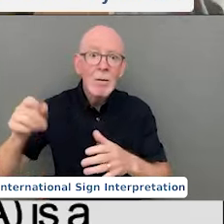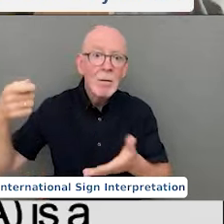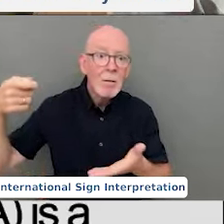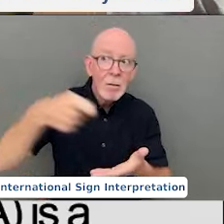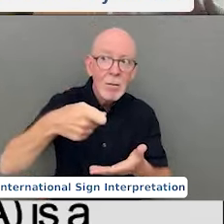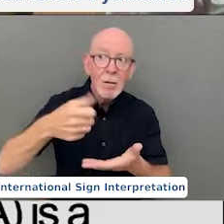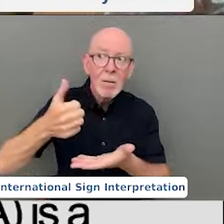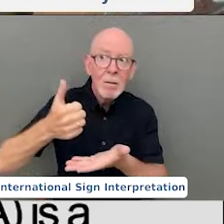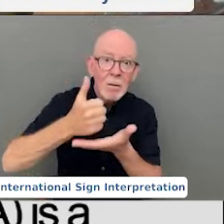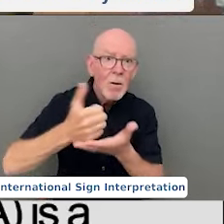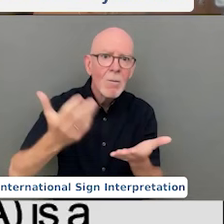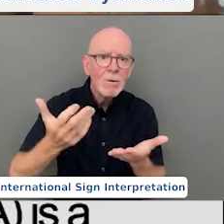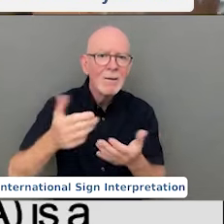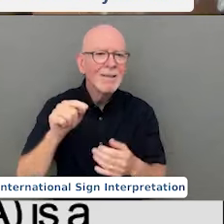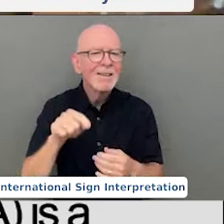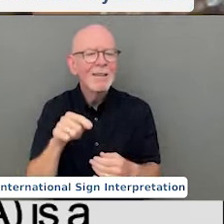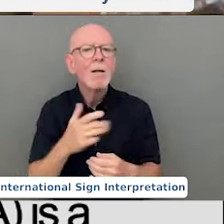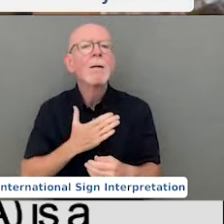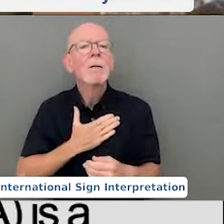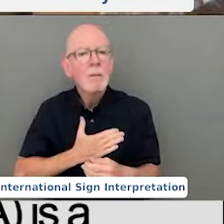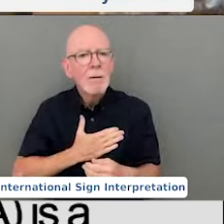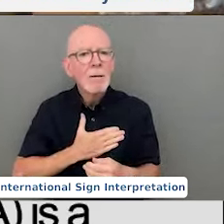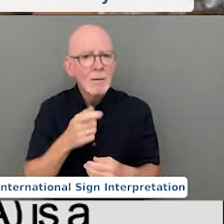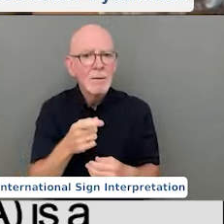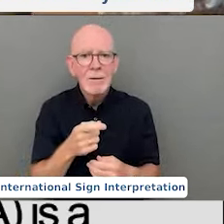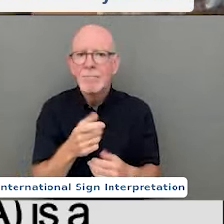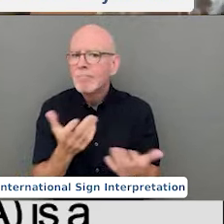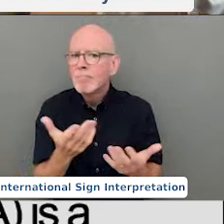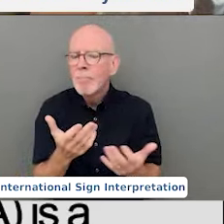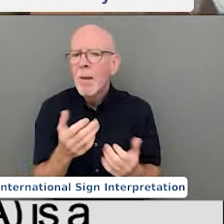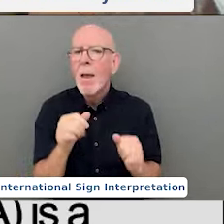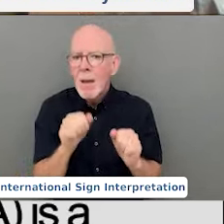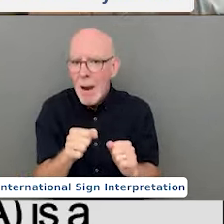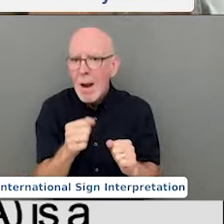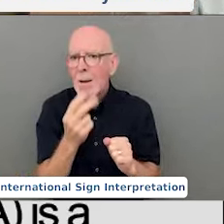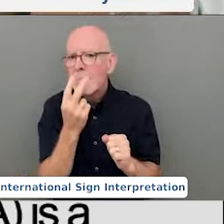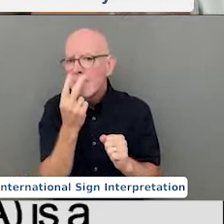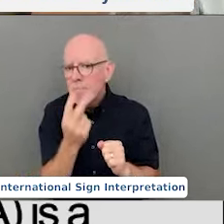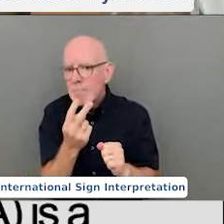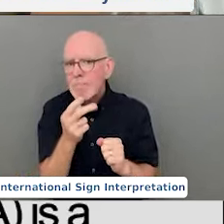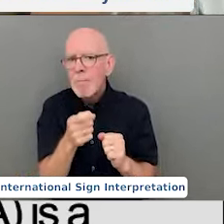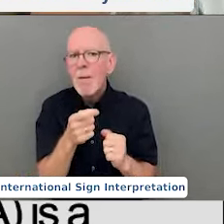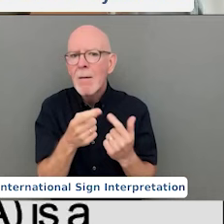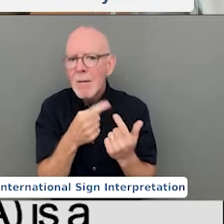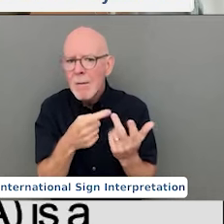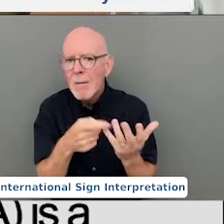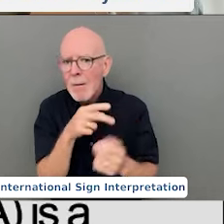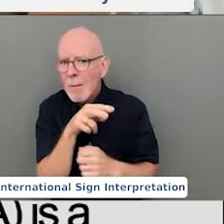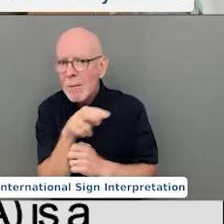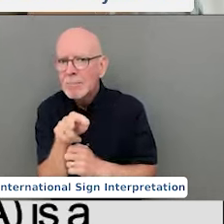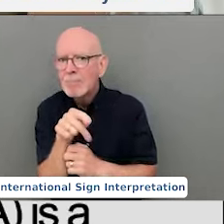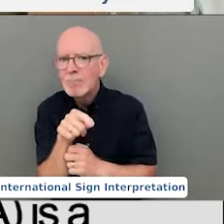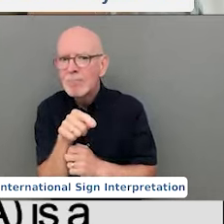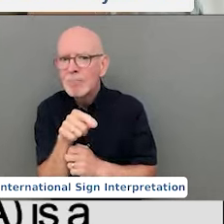on understanding levels, tracking existing public expenditure, and also official development